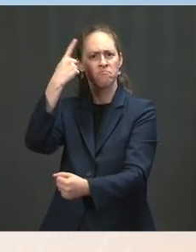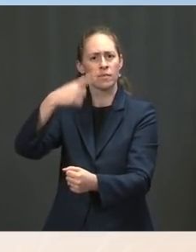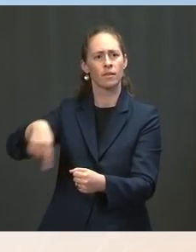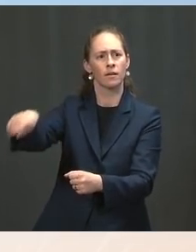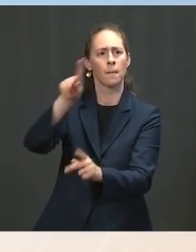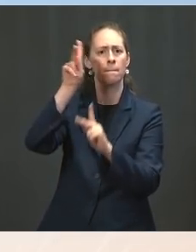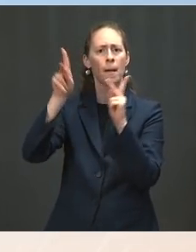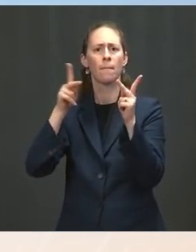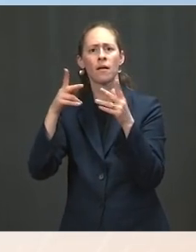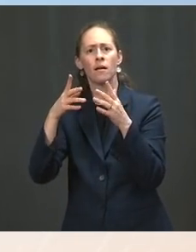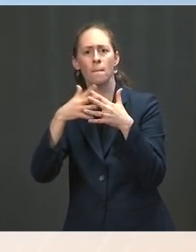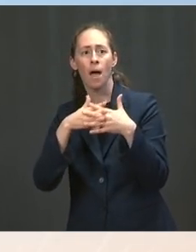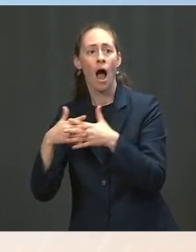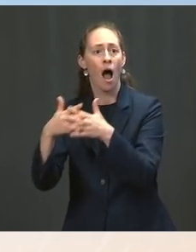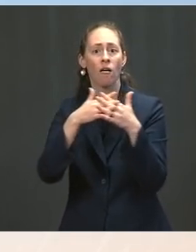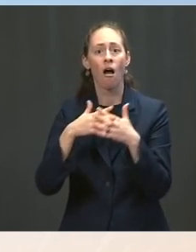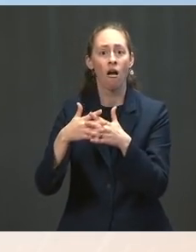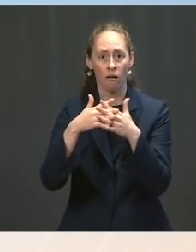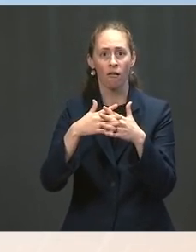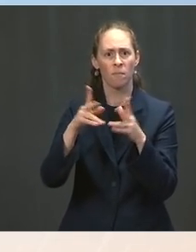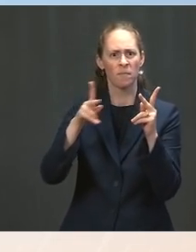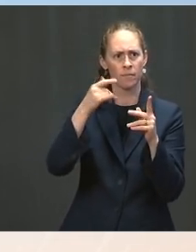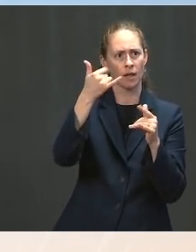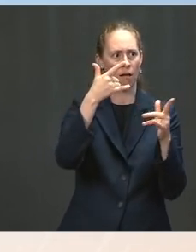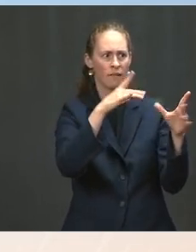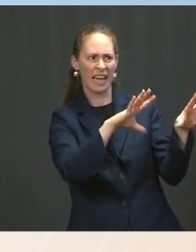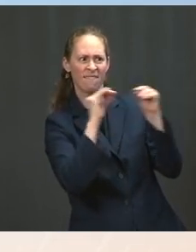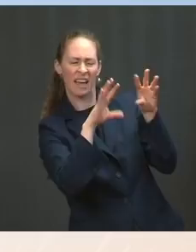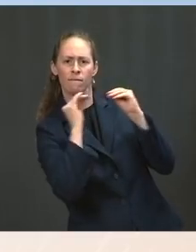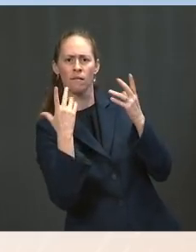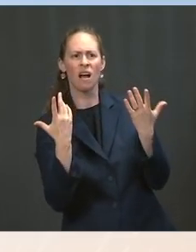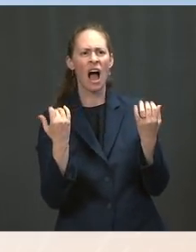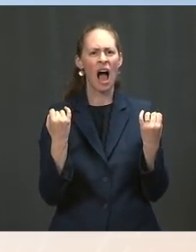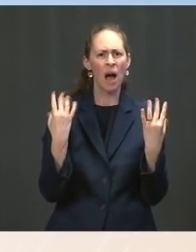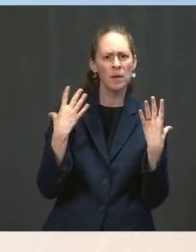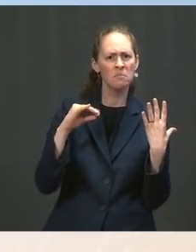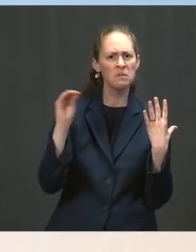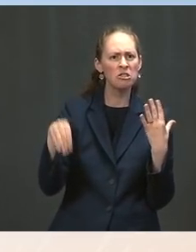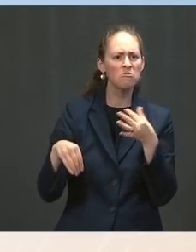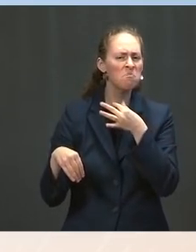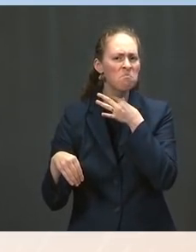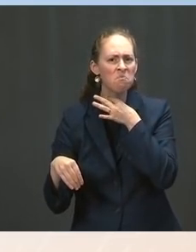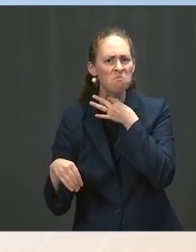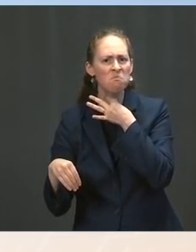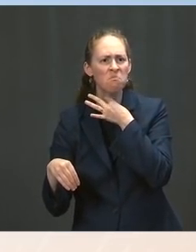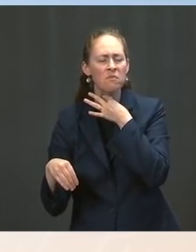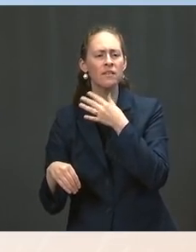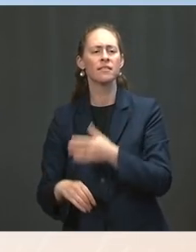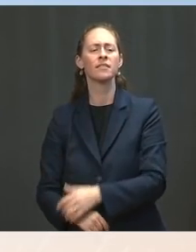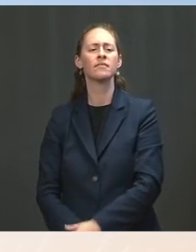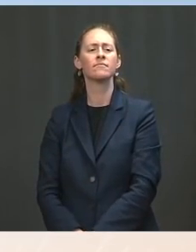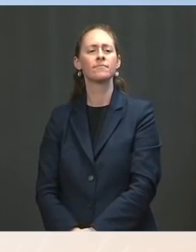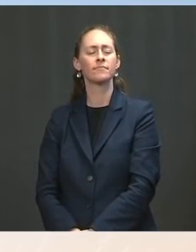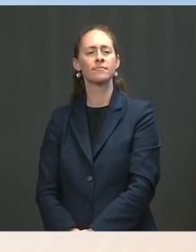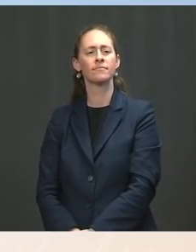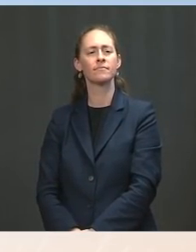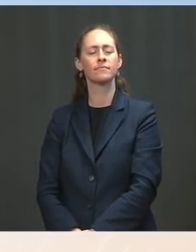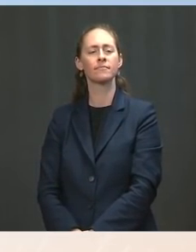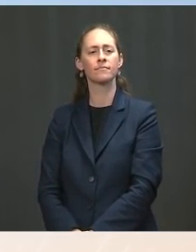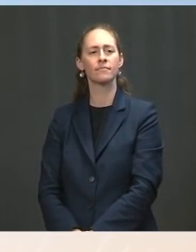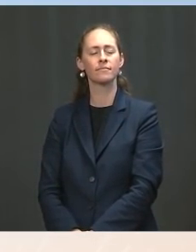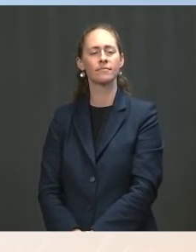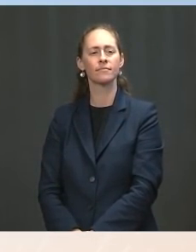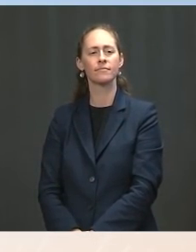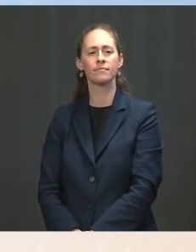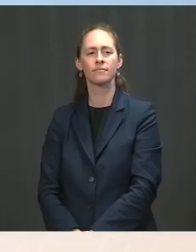then secondly, I know you don't want to get deep into operational details, but the president's made clear that the area around